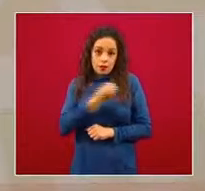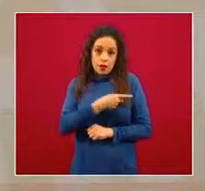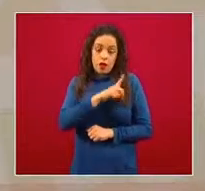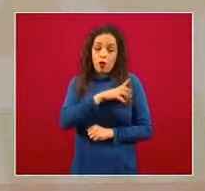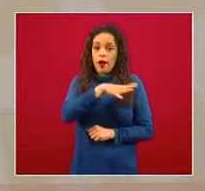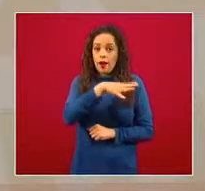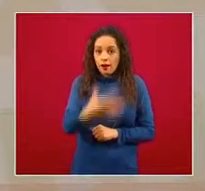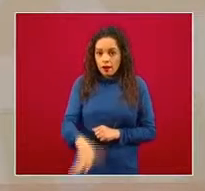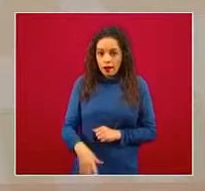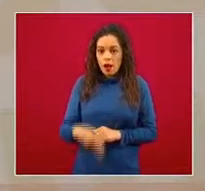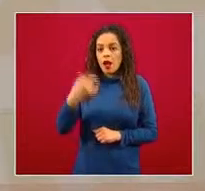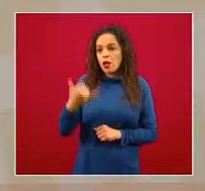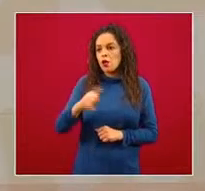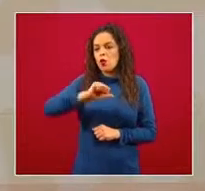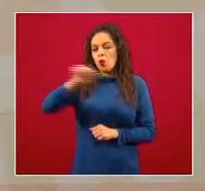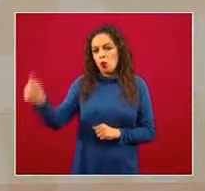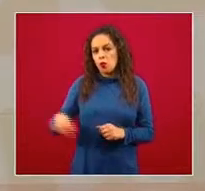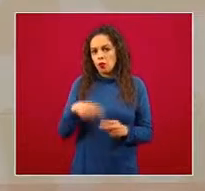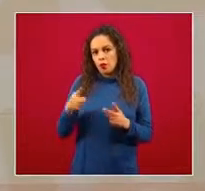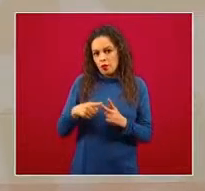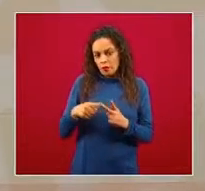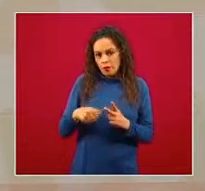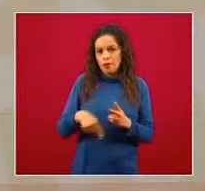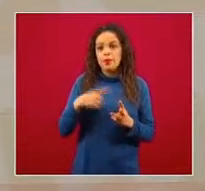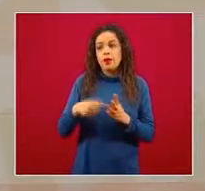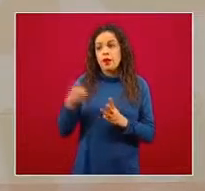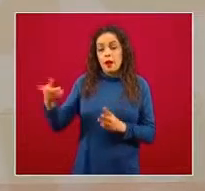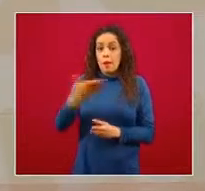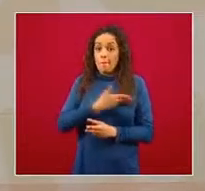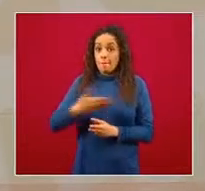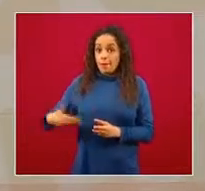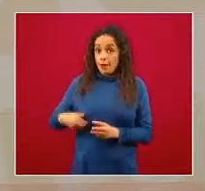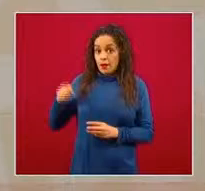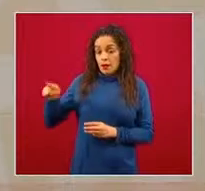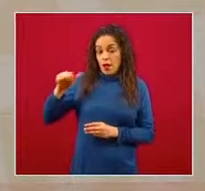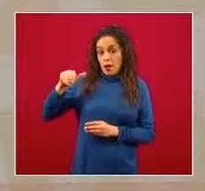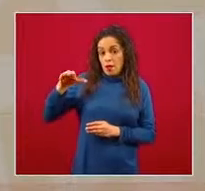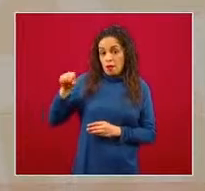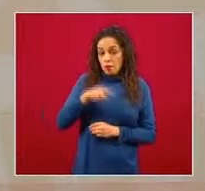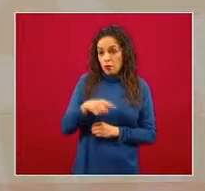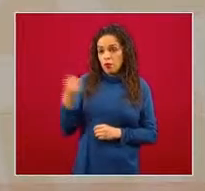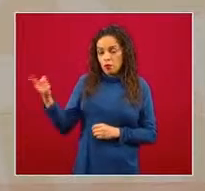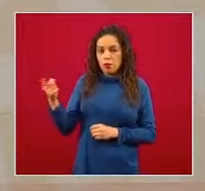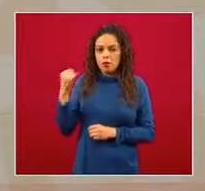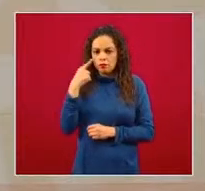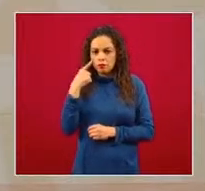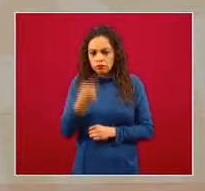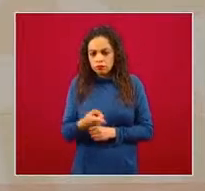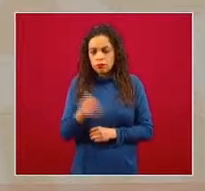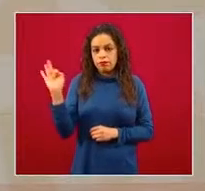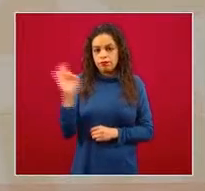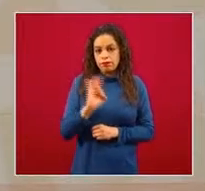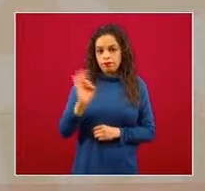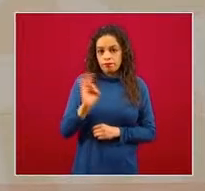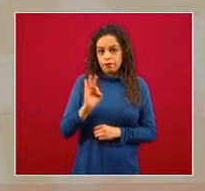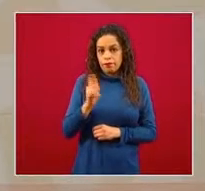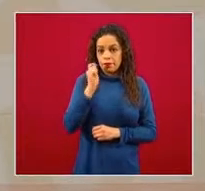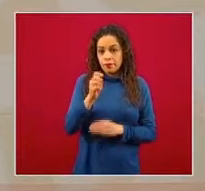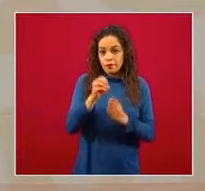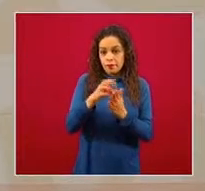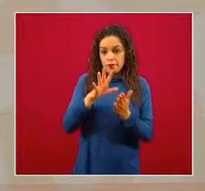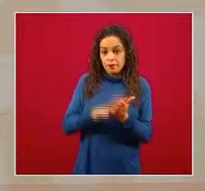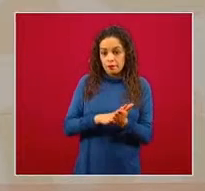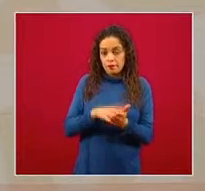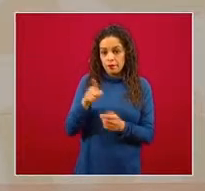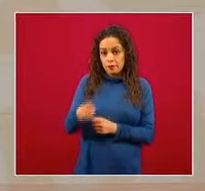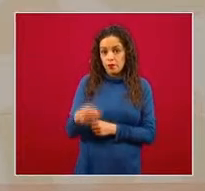Health Council as well. They take their advice, and the president, who has the ability to sanction some